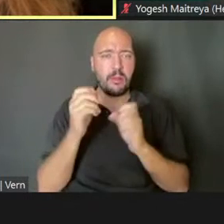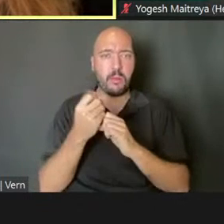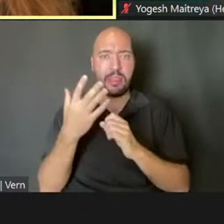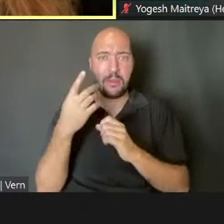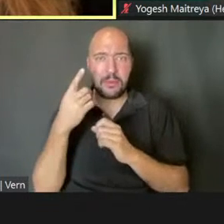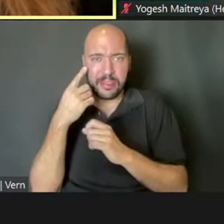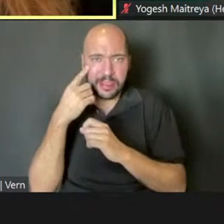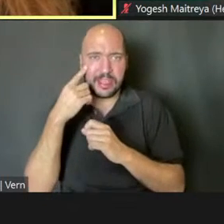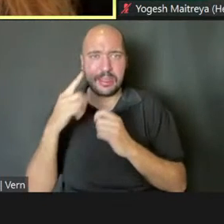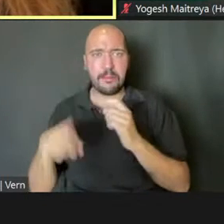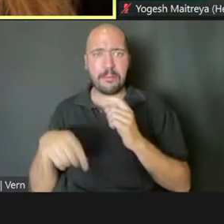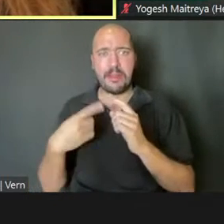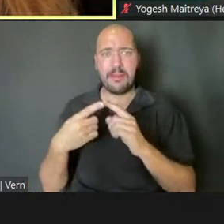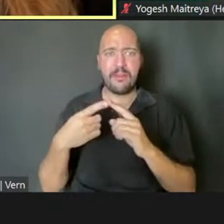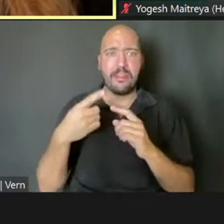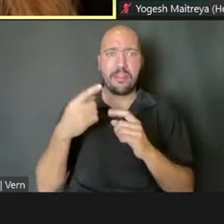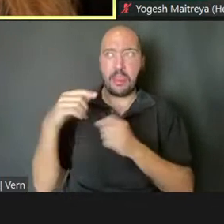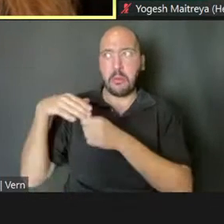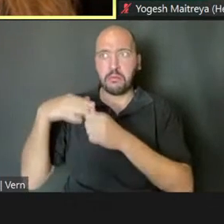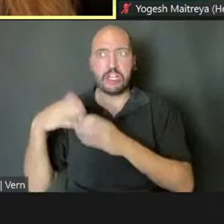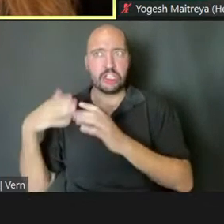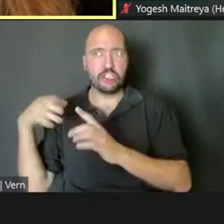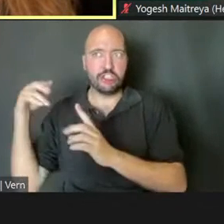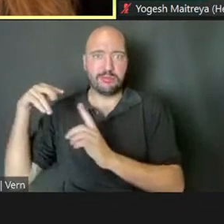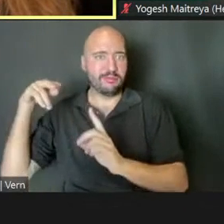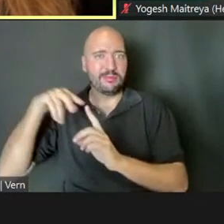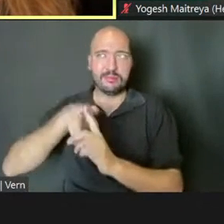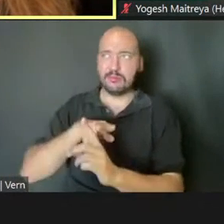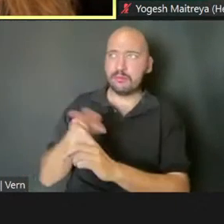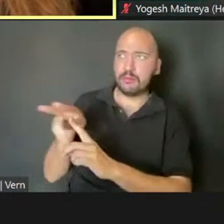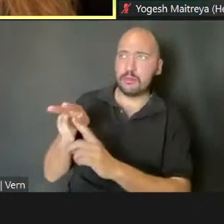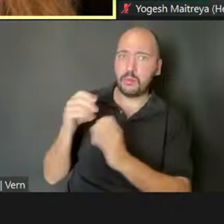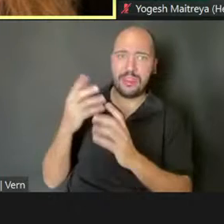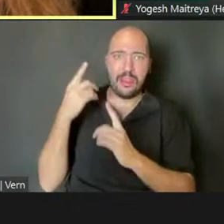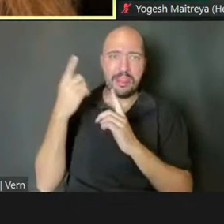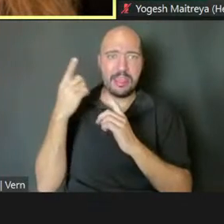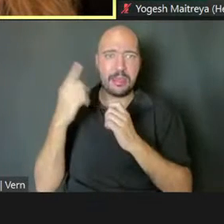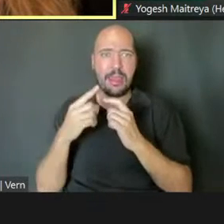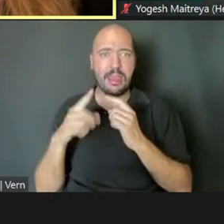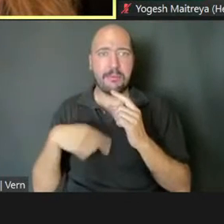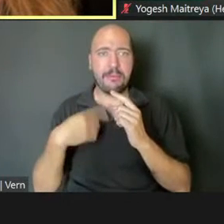about the oppressors and without thinking about